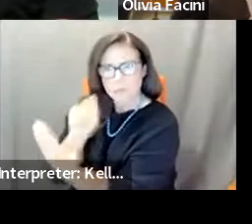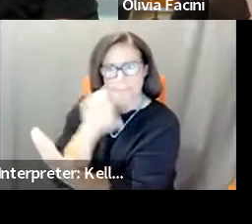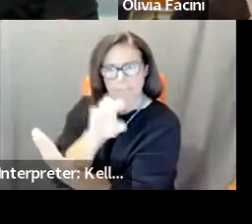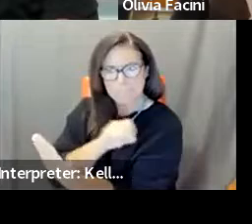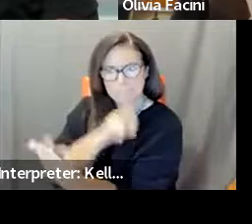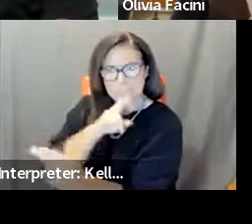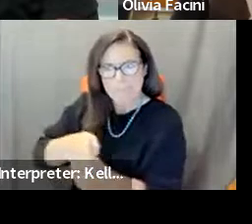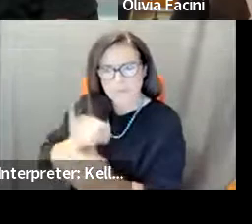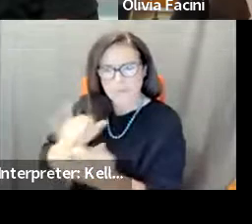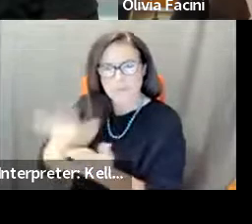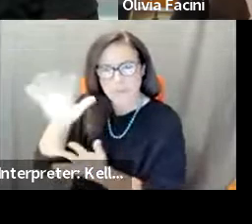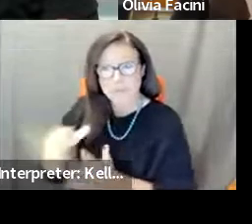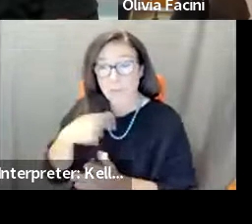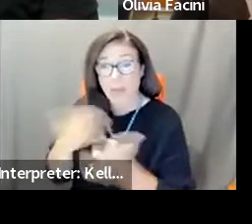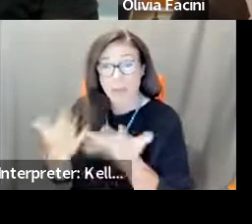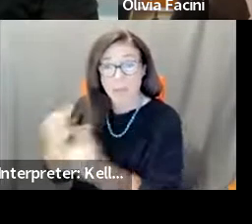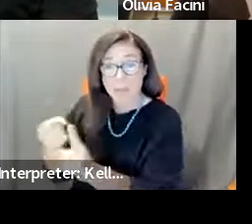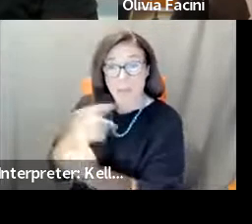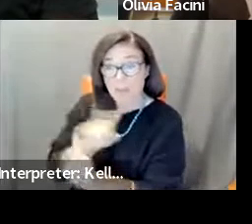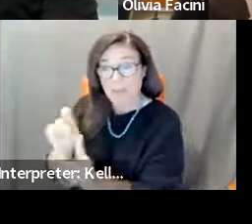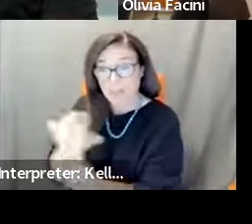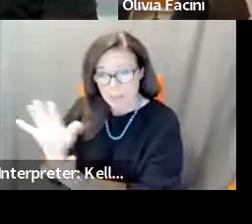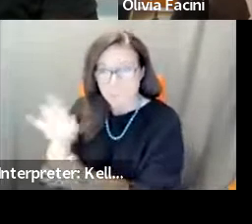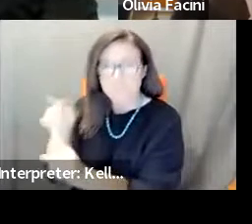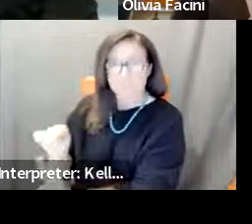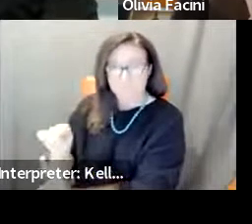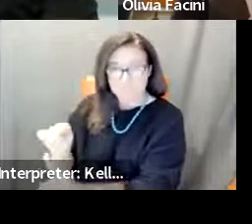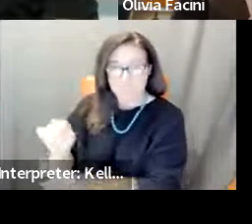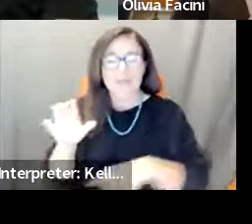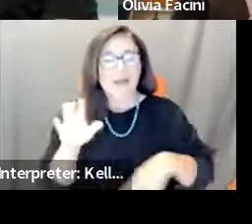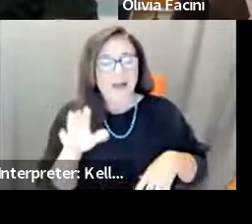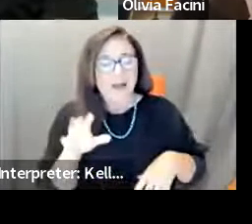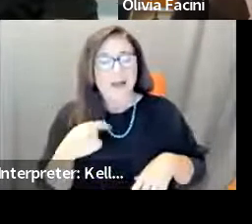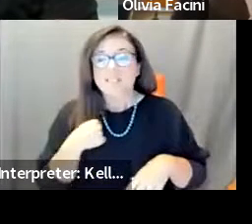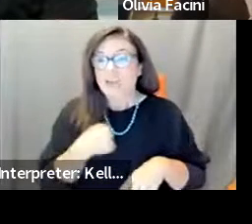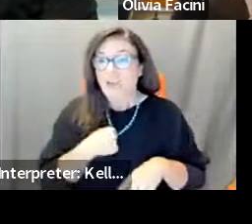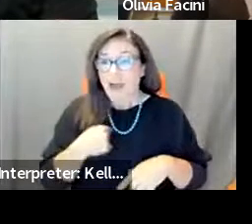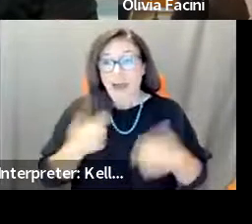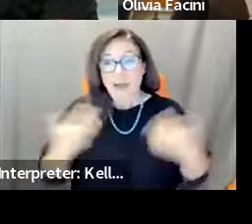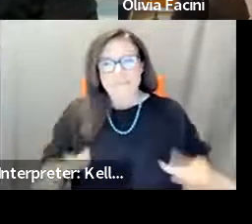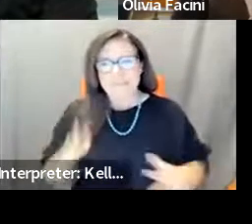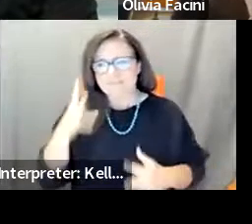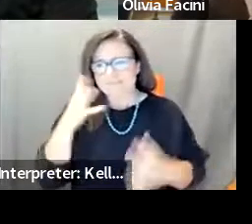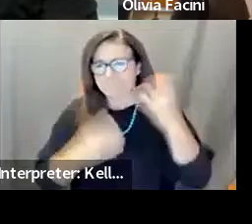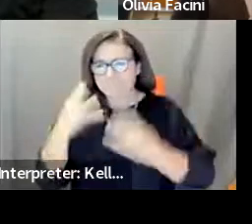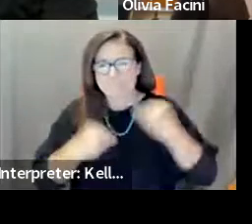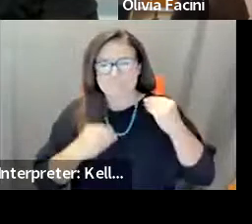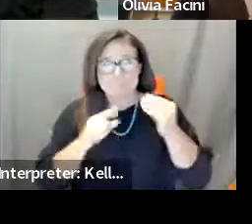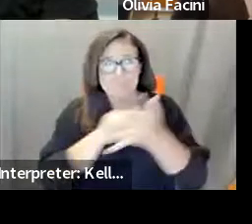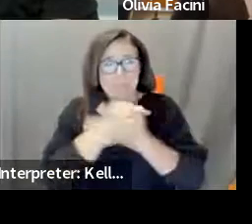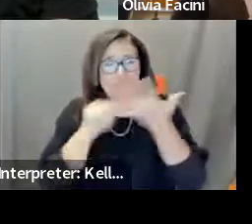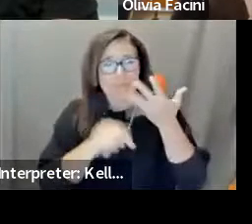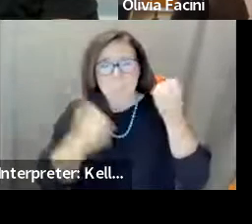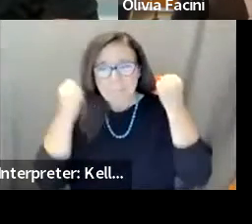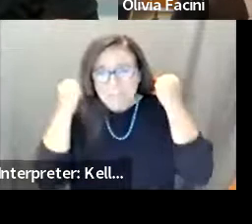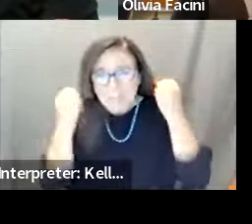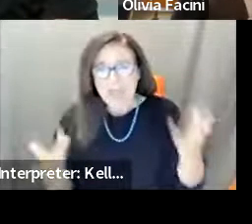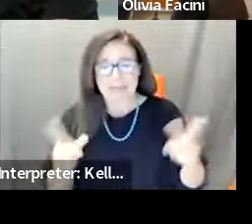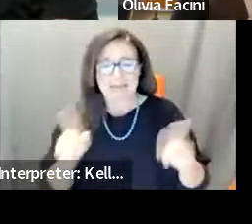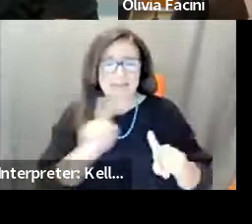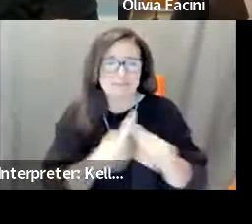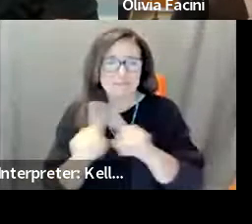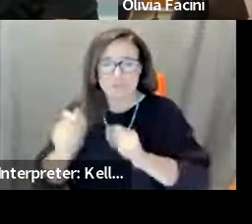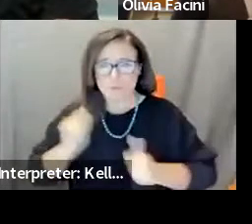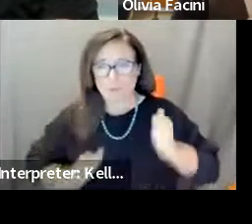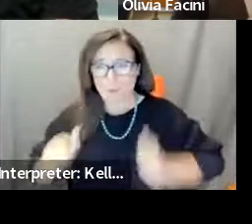So for me, I have seen shows all over the country. So I have had the opportunity to